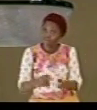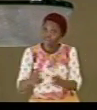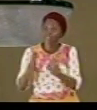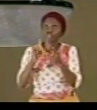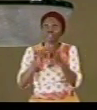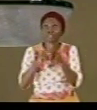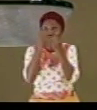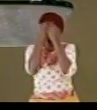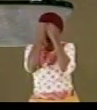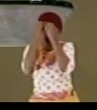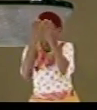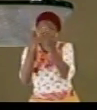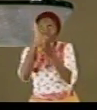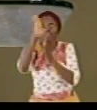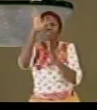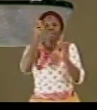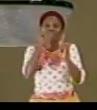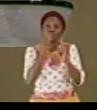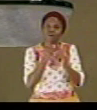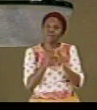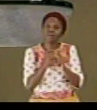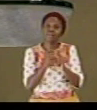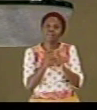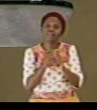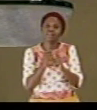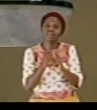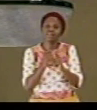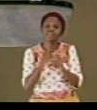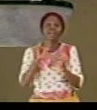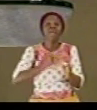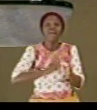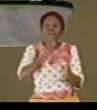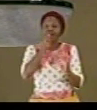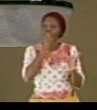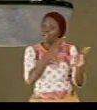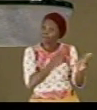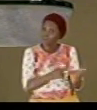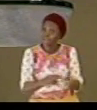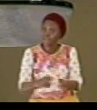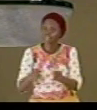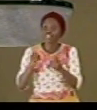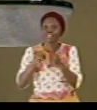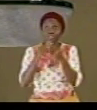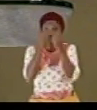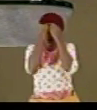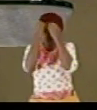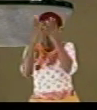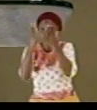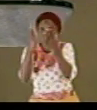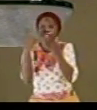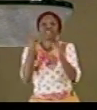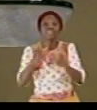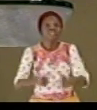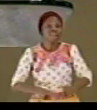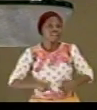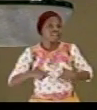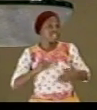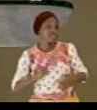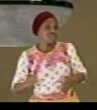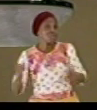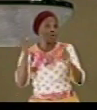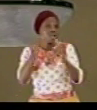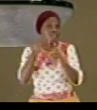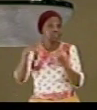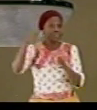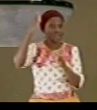am ready to obey thy word. I am ready to obey the